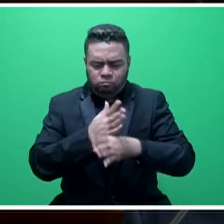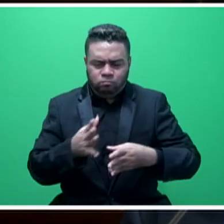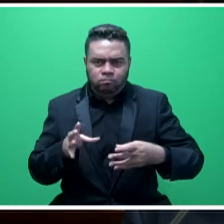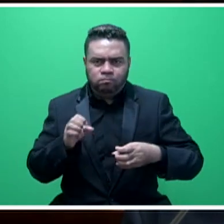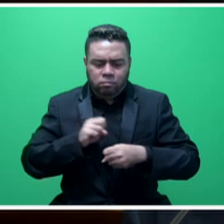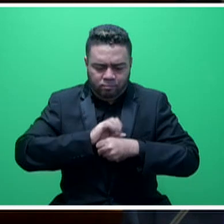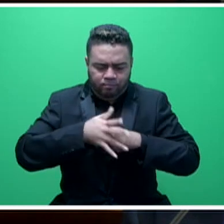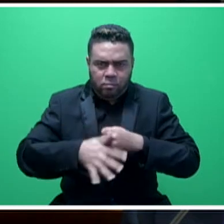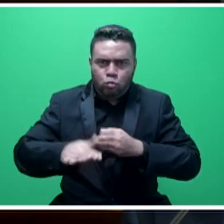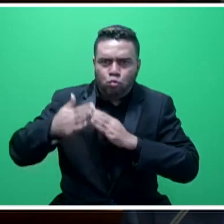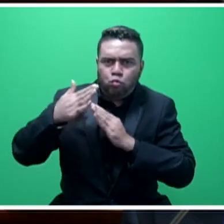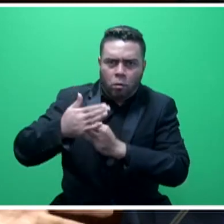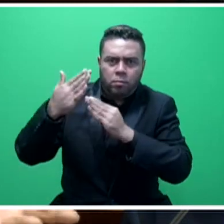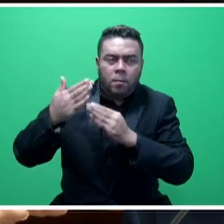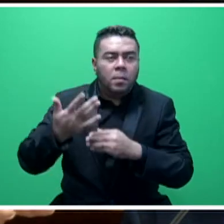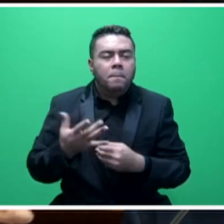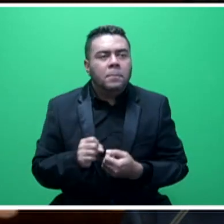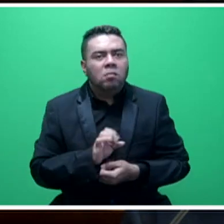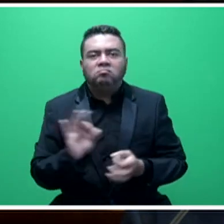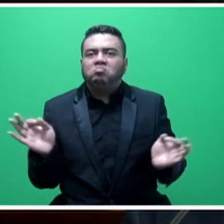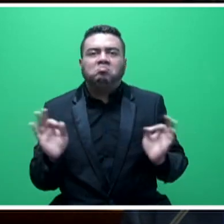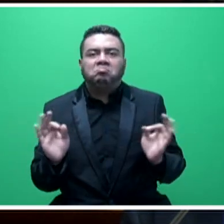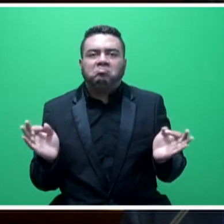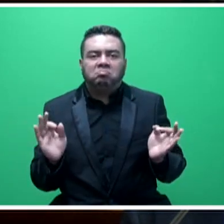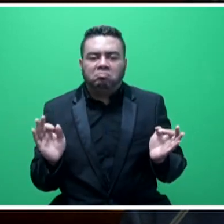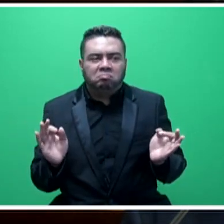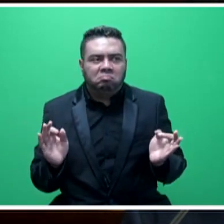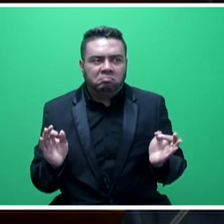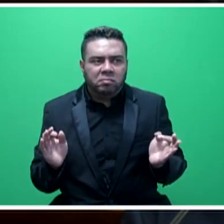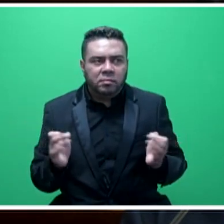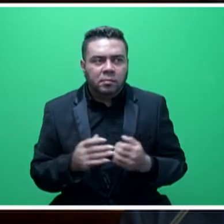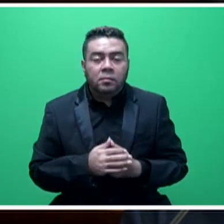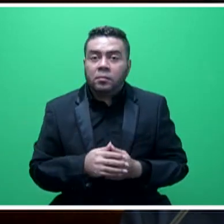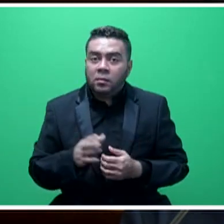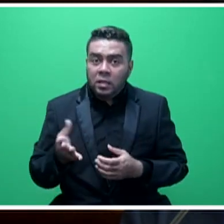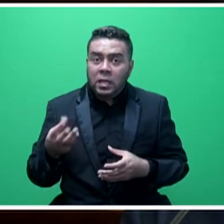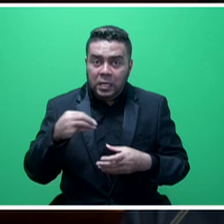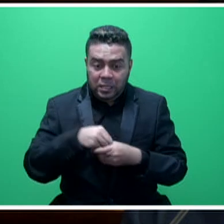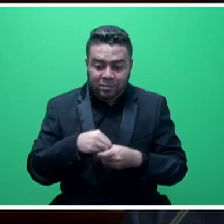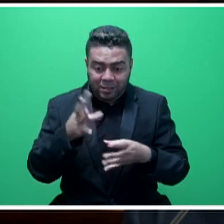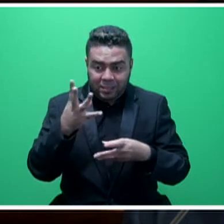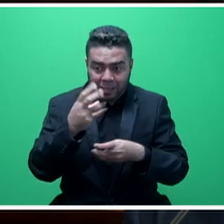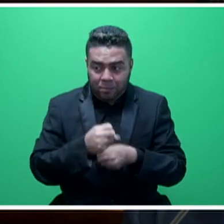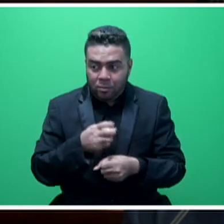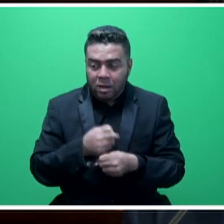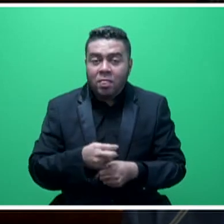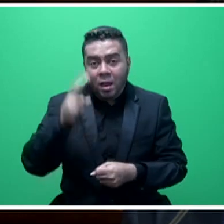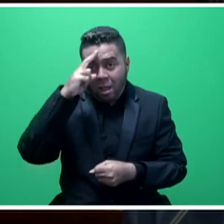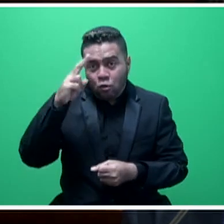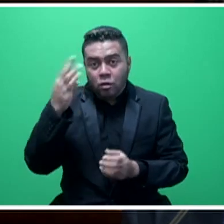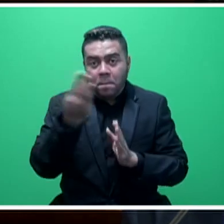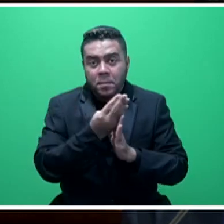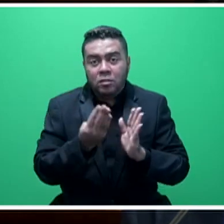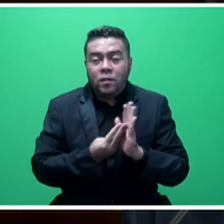pandemic, but to no avail, Mr. Speaker, sir. Mr. Speaker, sir, in summary, the national budget for